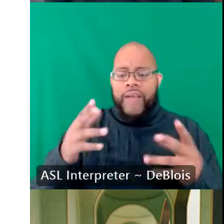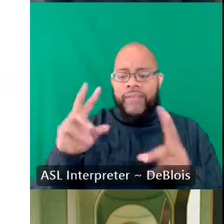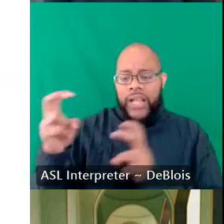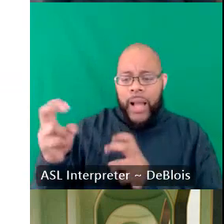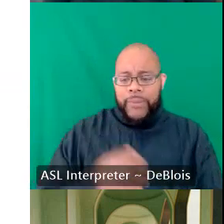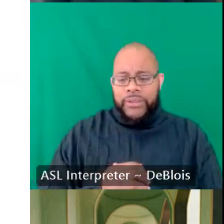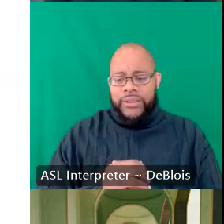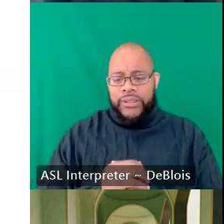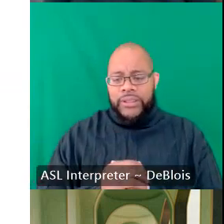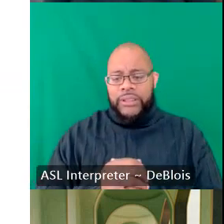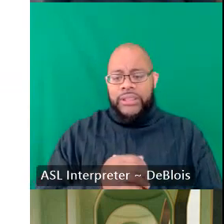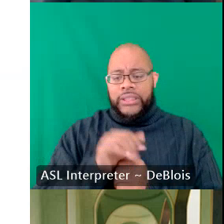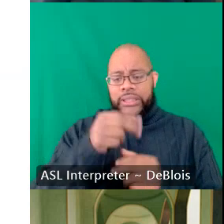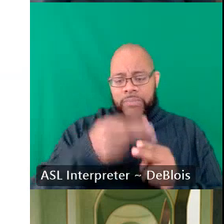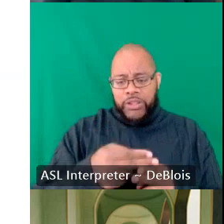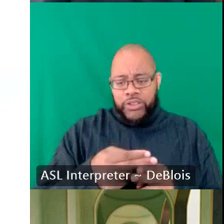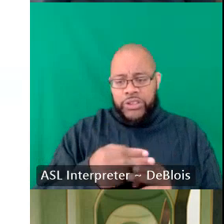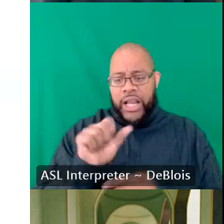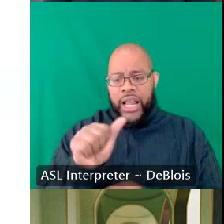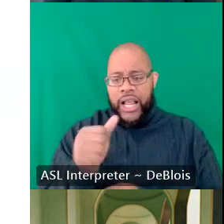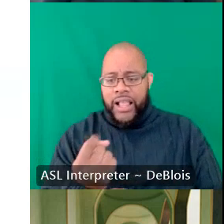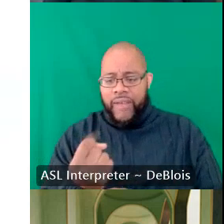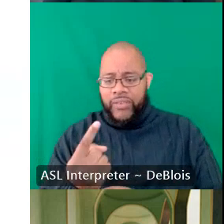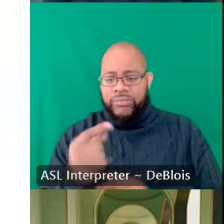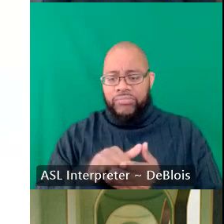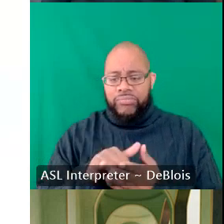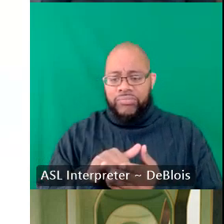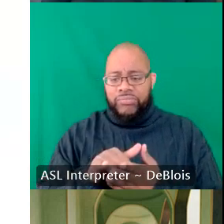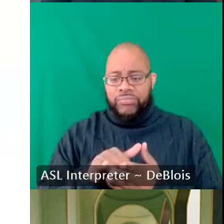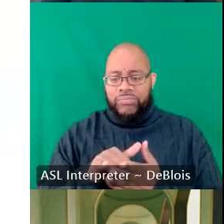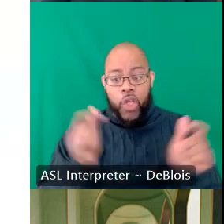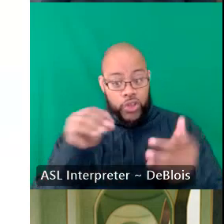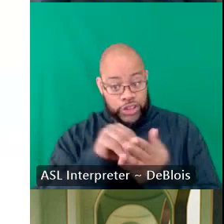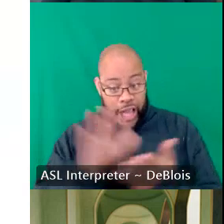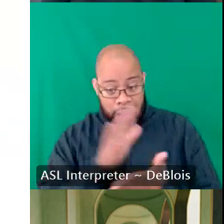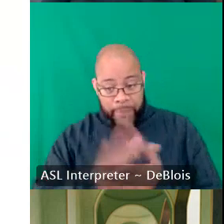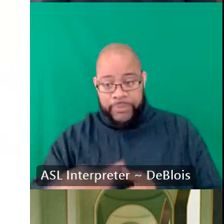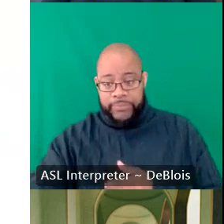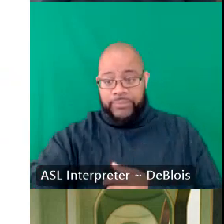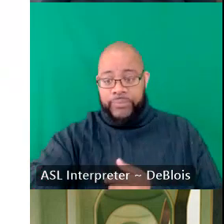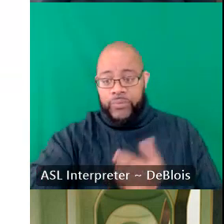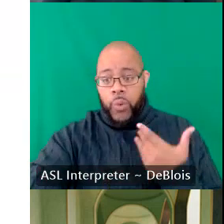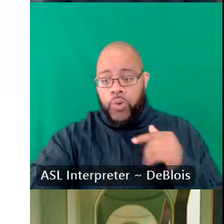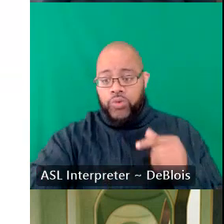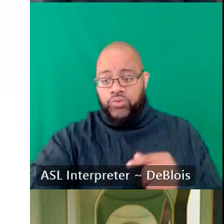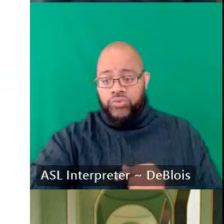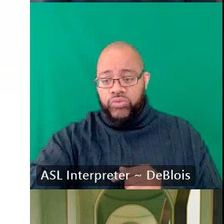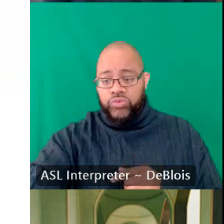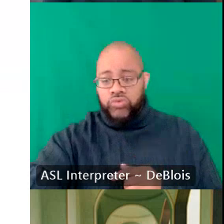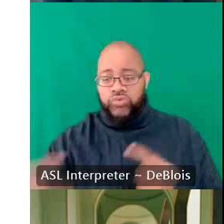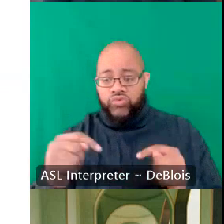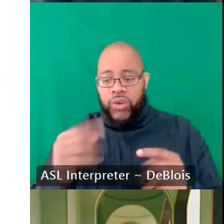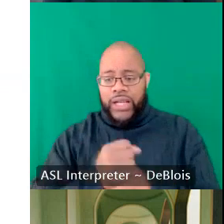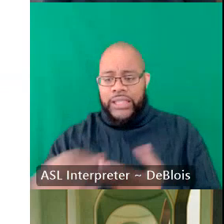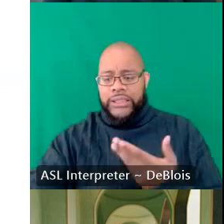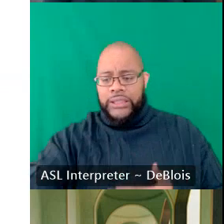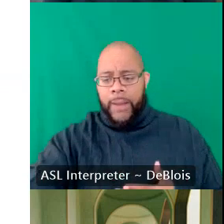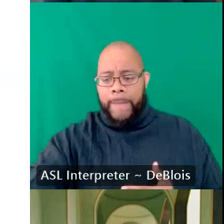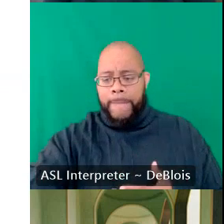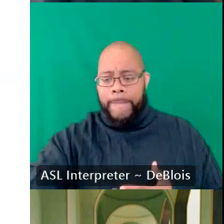Andy mentioned. A11 is a very large document, so we will try to hit on some of the key